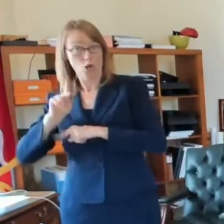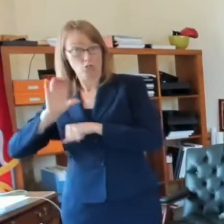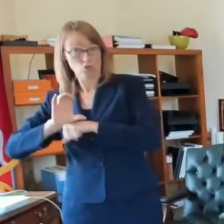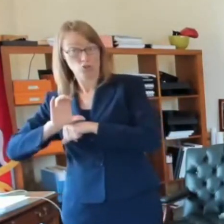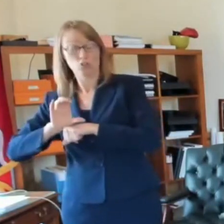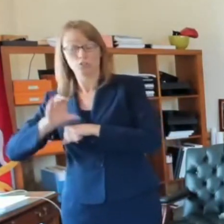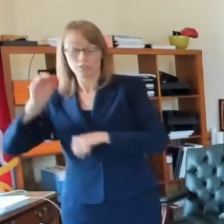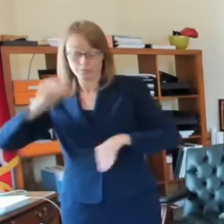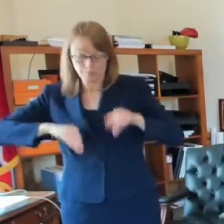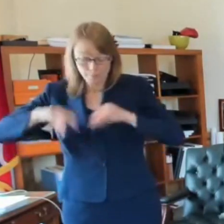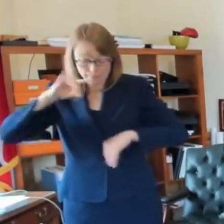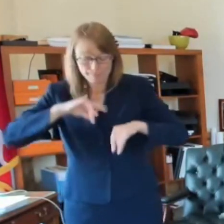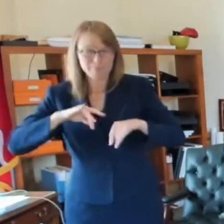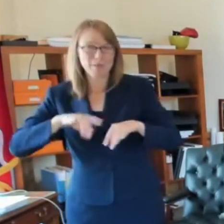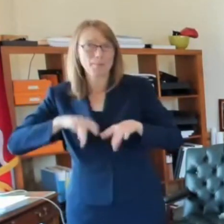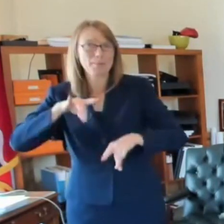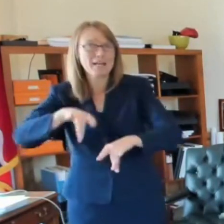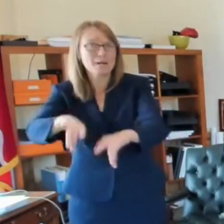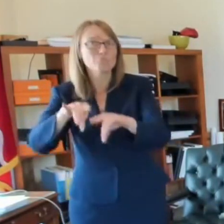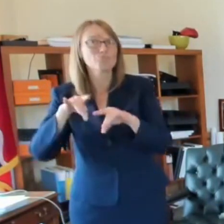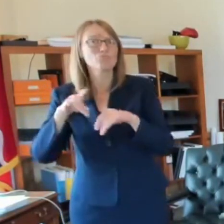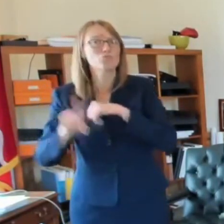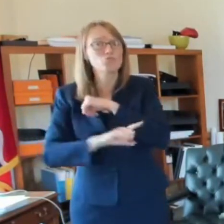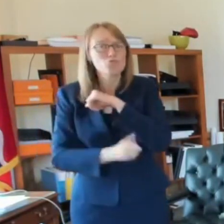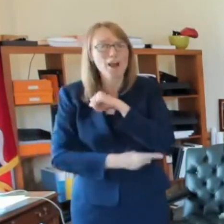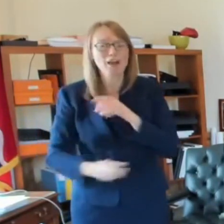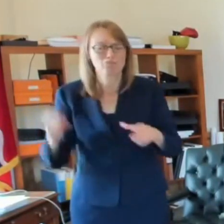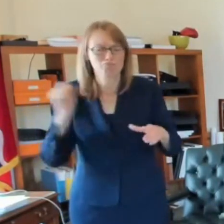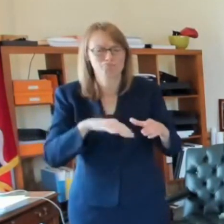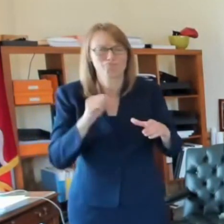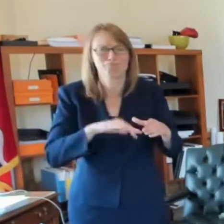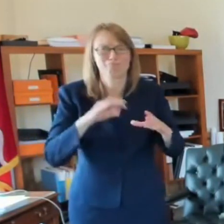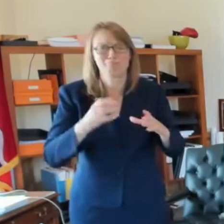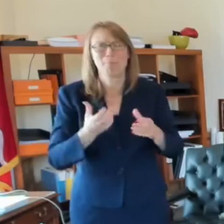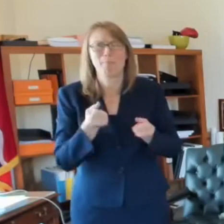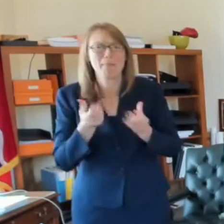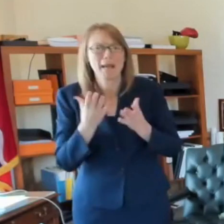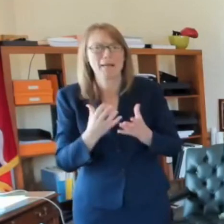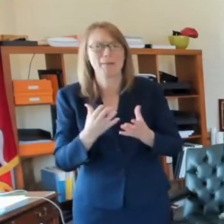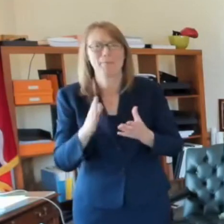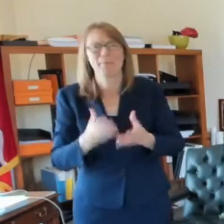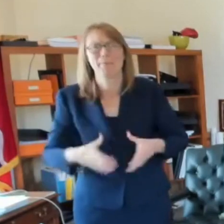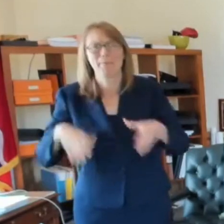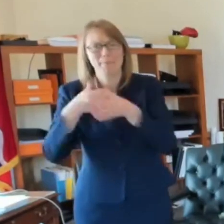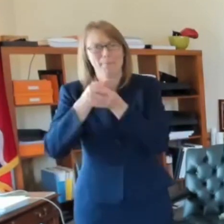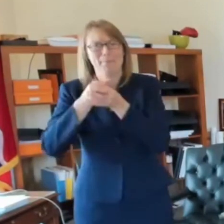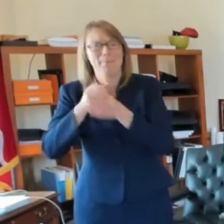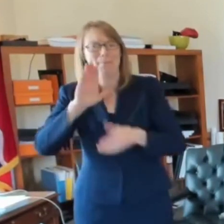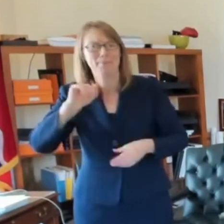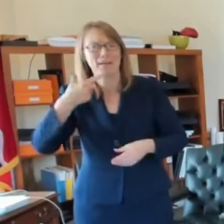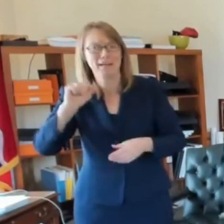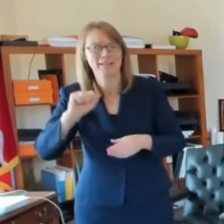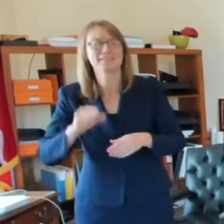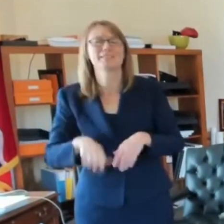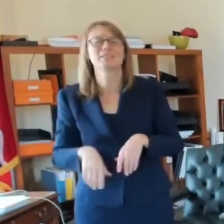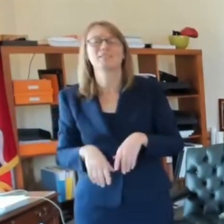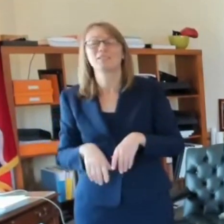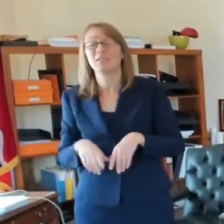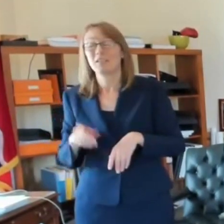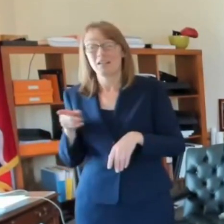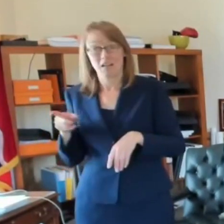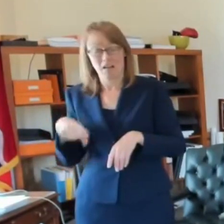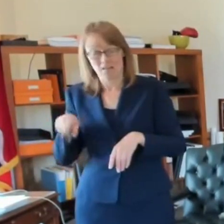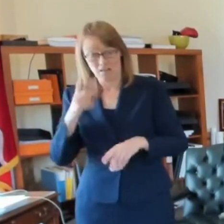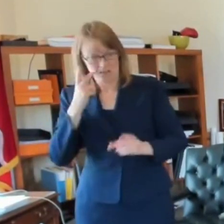bags and bags of trash and debris, and reported things that they saw that need to be fixed, which our folks are out there fixing.